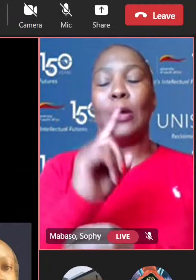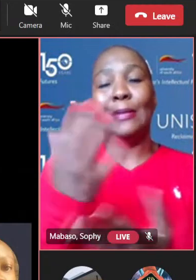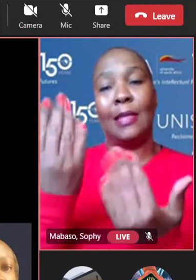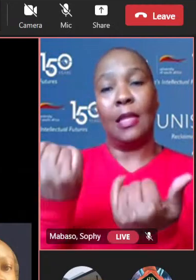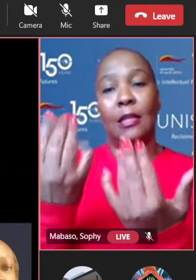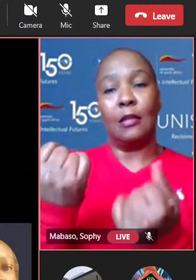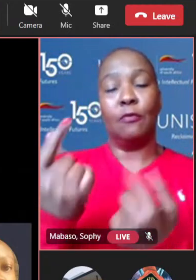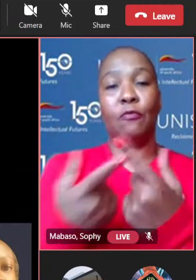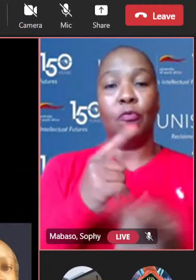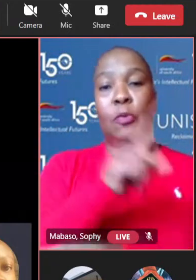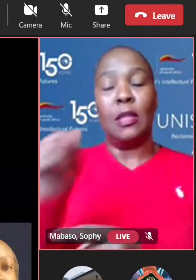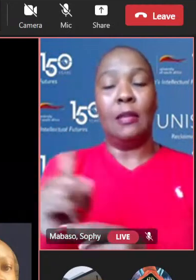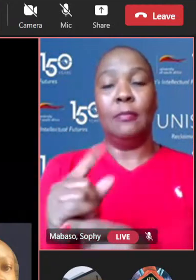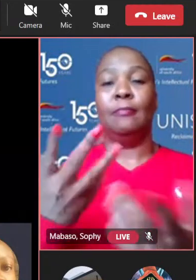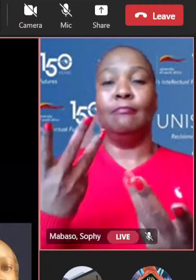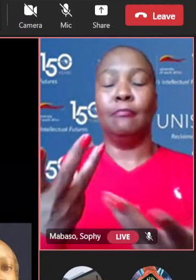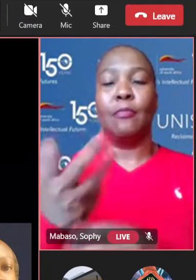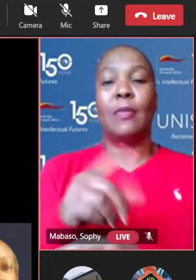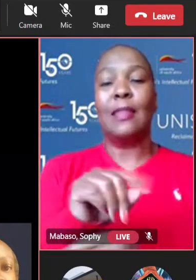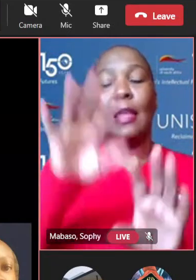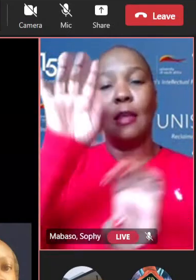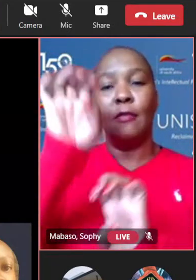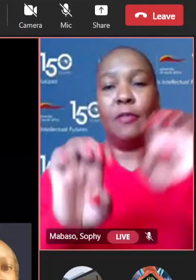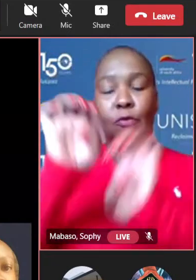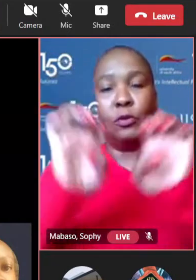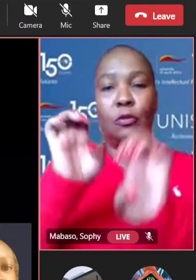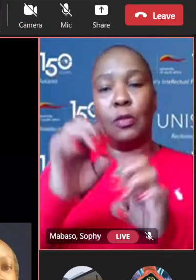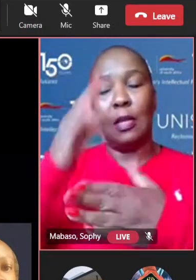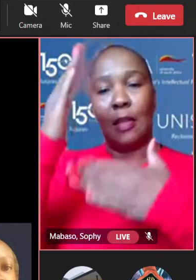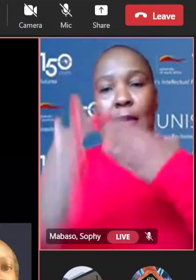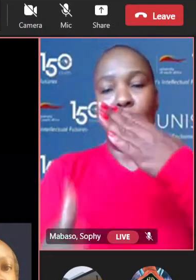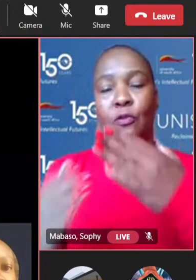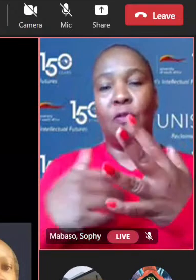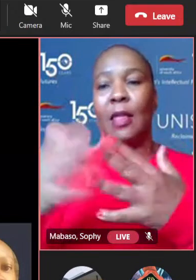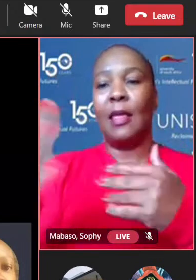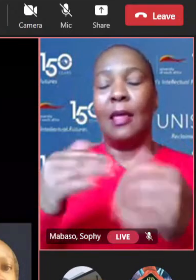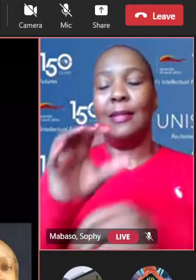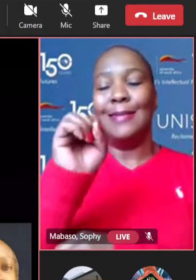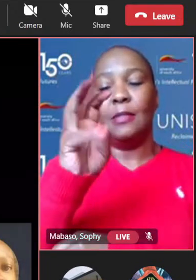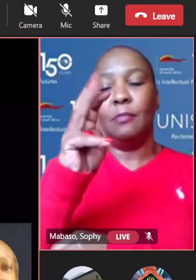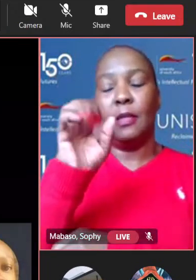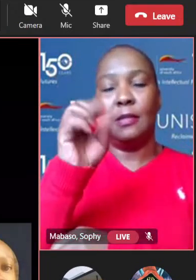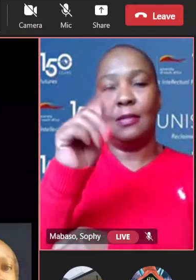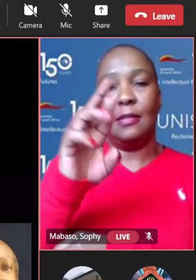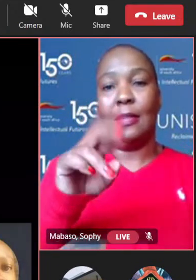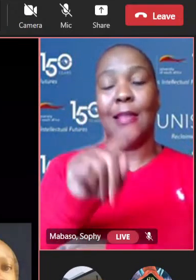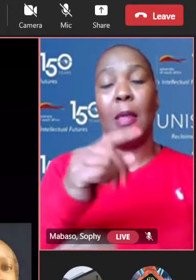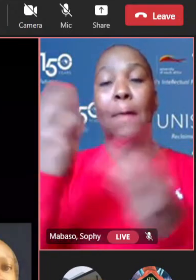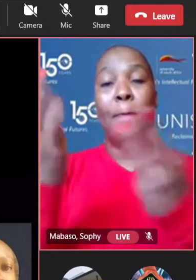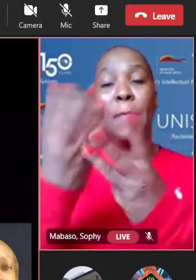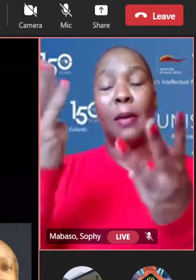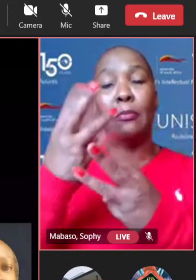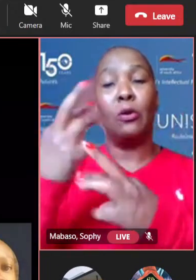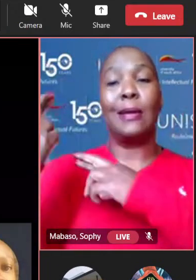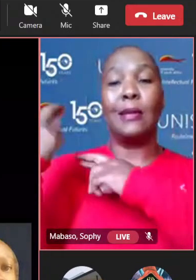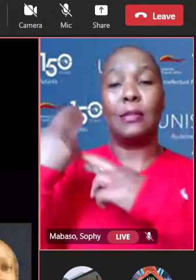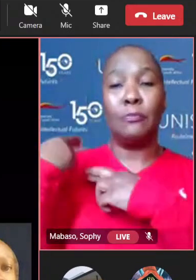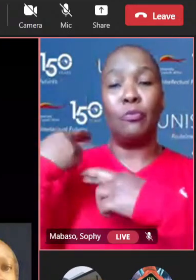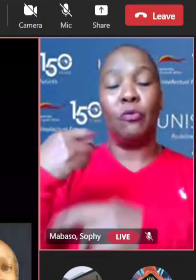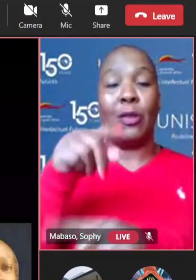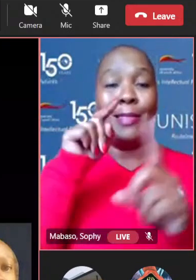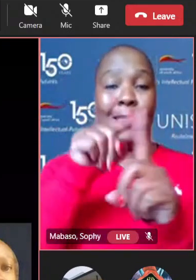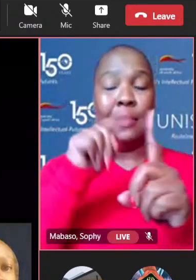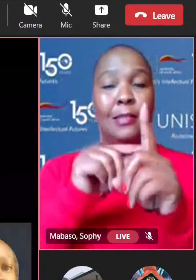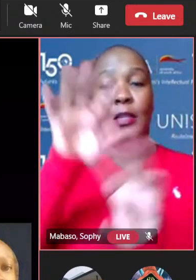them, and they are also evaluated at the end of every semester. But the people who are responsible for this